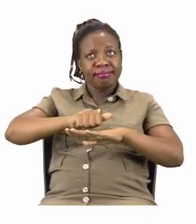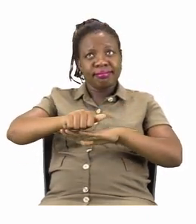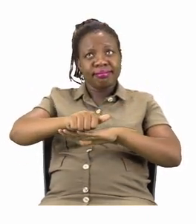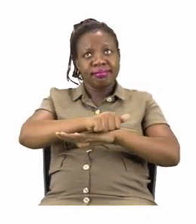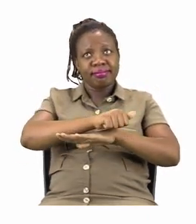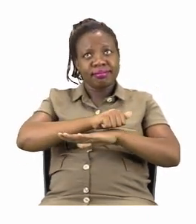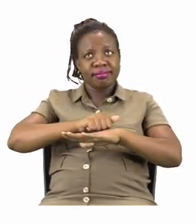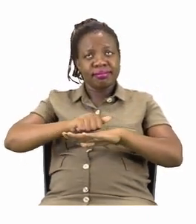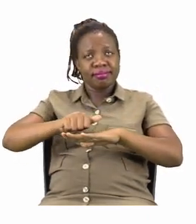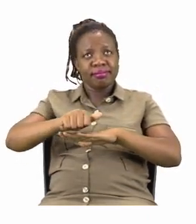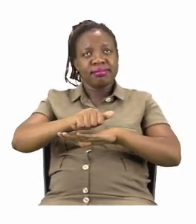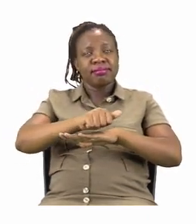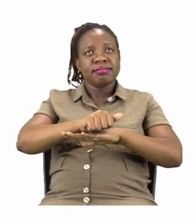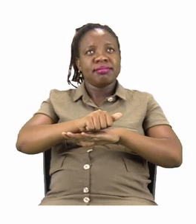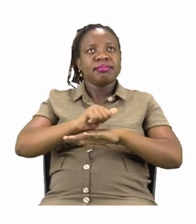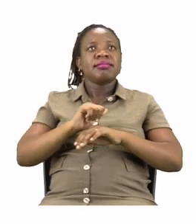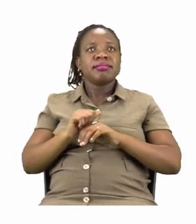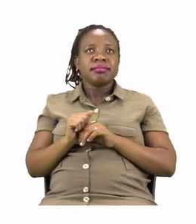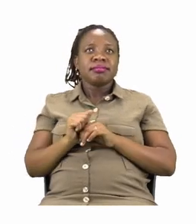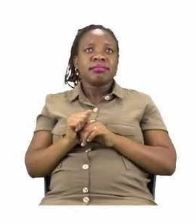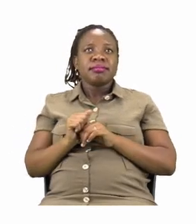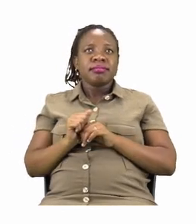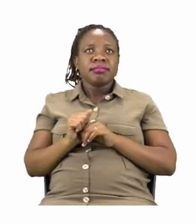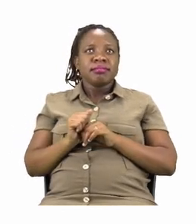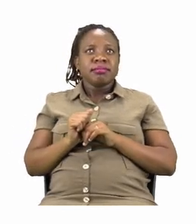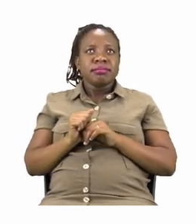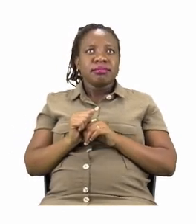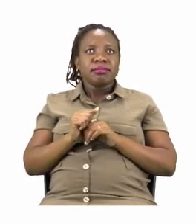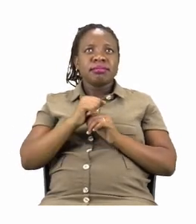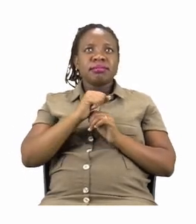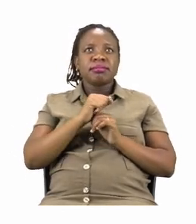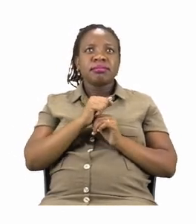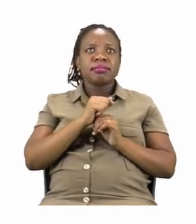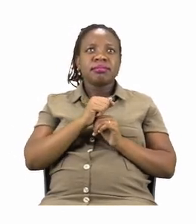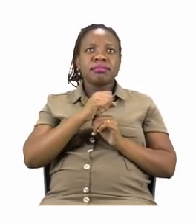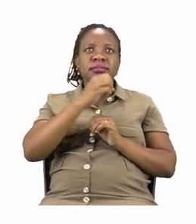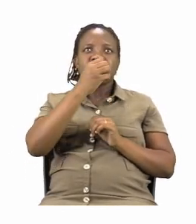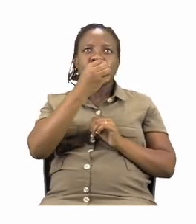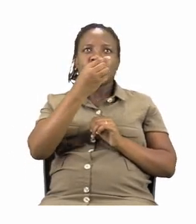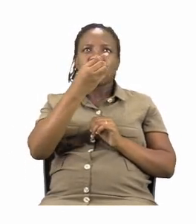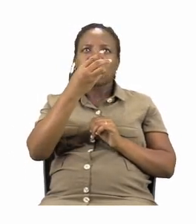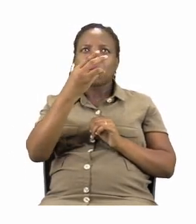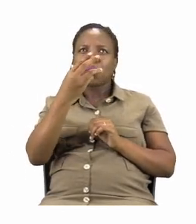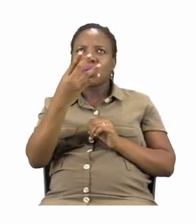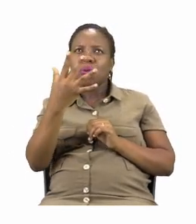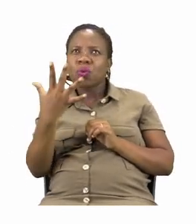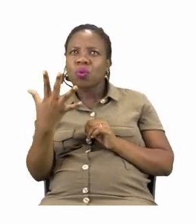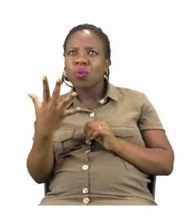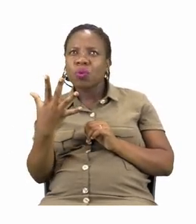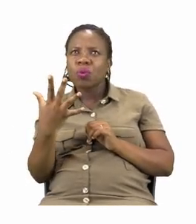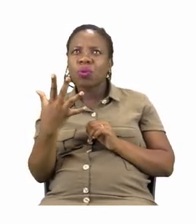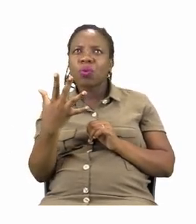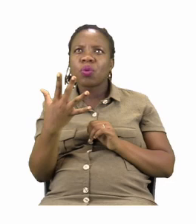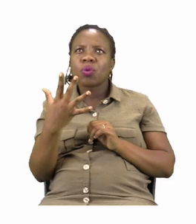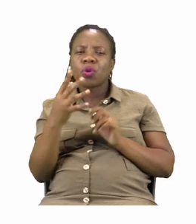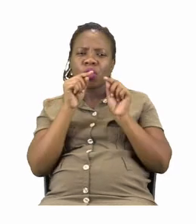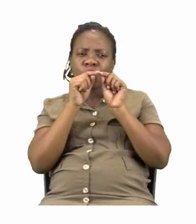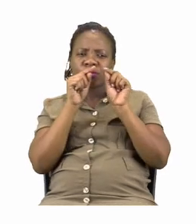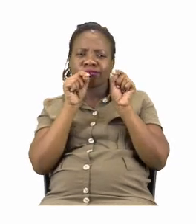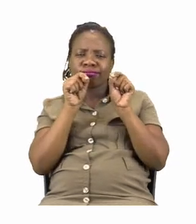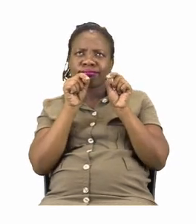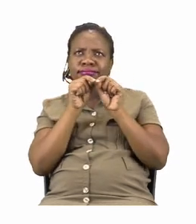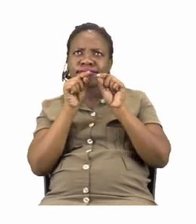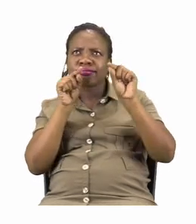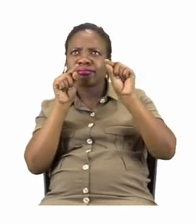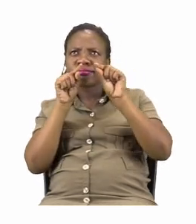area. It says here that you have to count and record how many squares